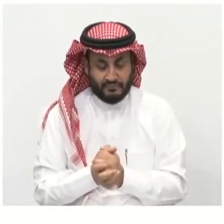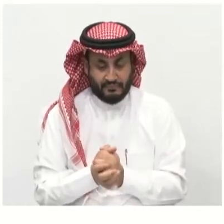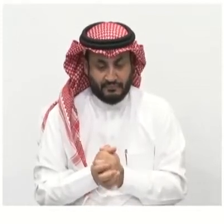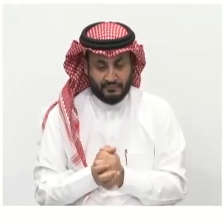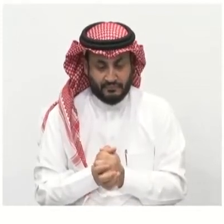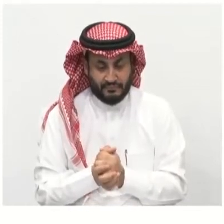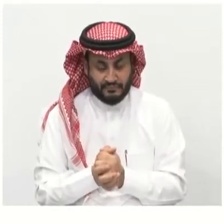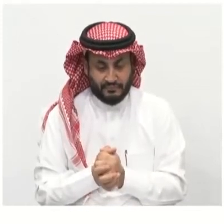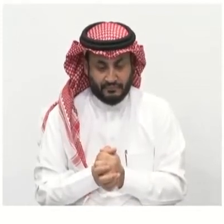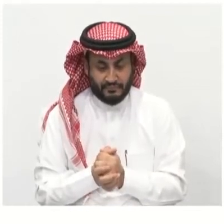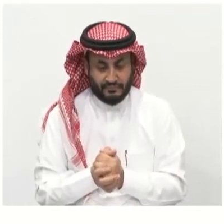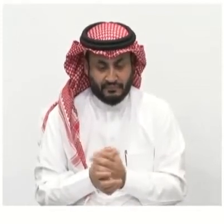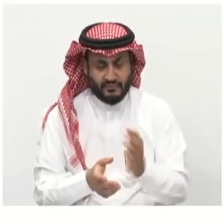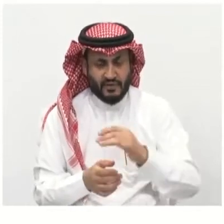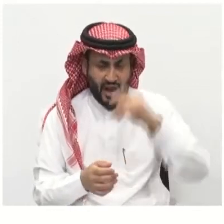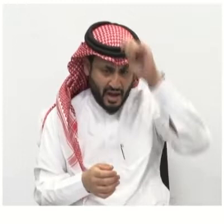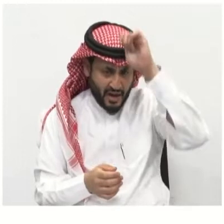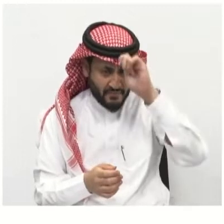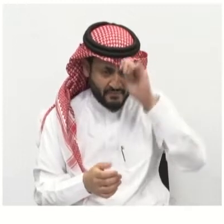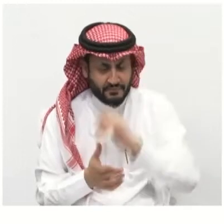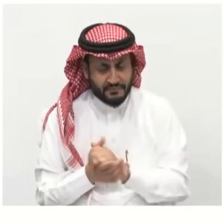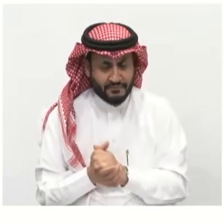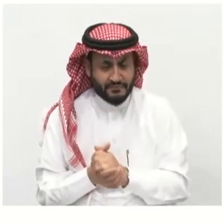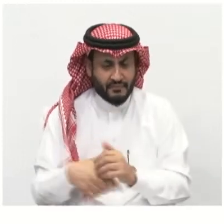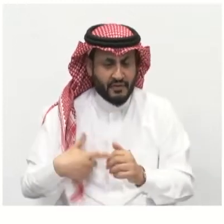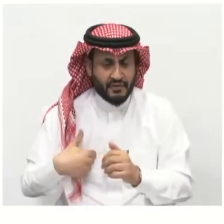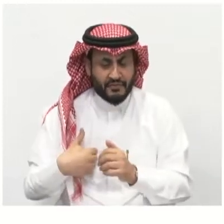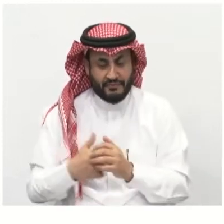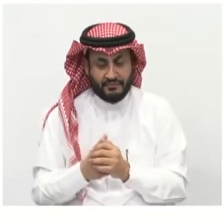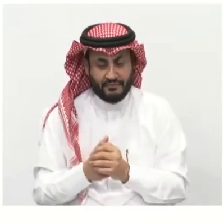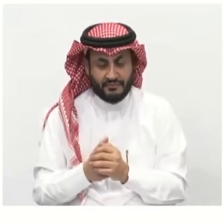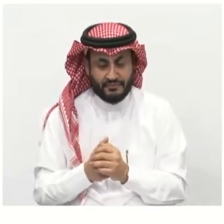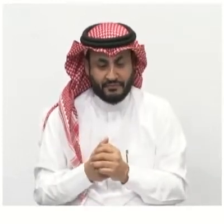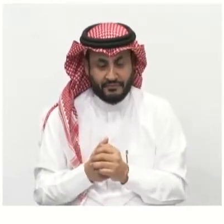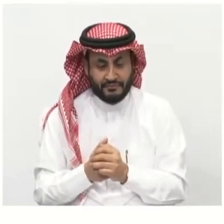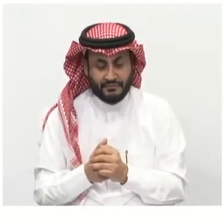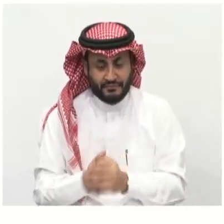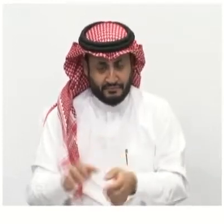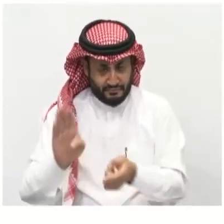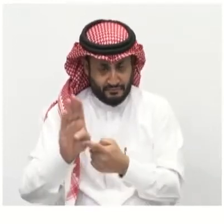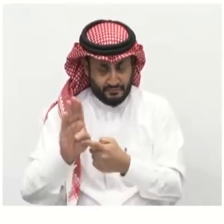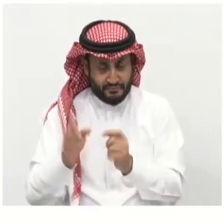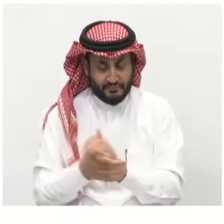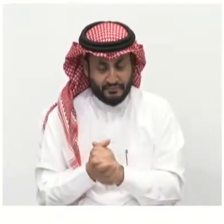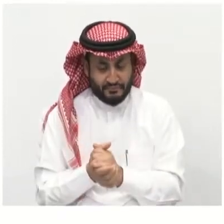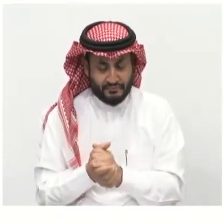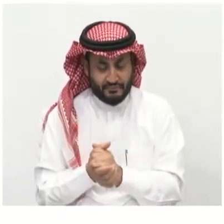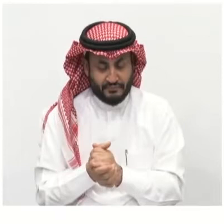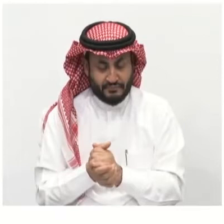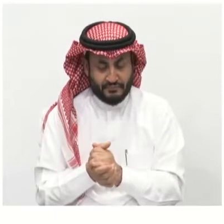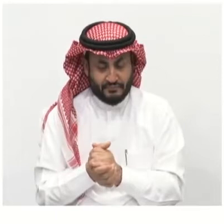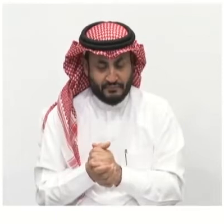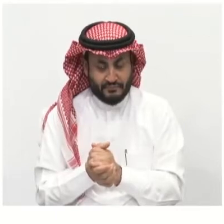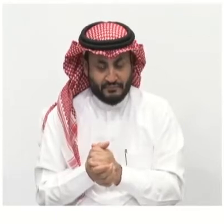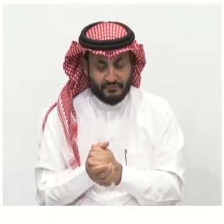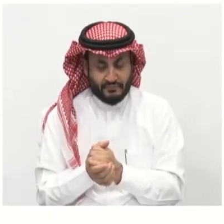Now, she wears a hat. It has a name. Starts with the B sound. Starts with